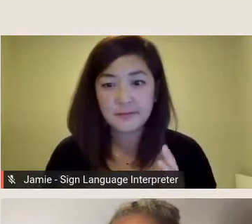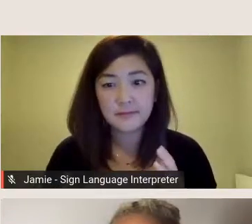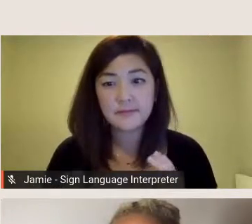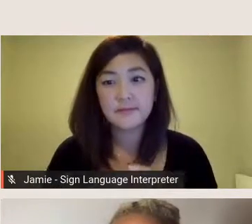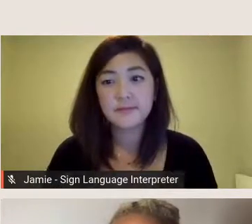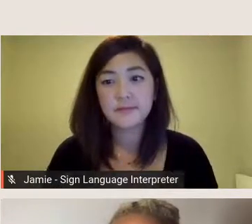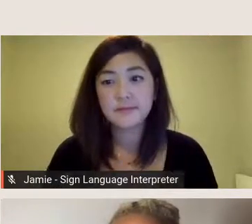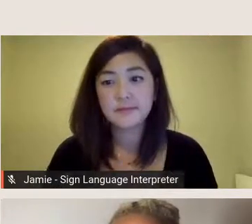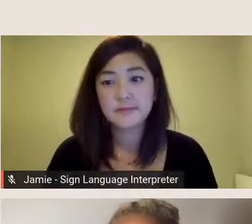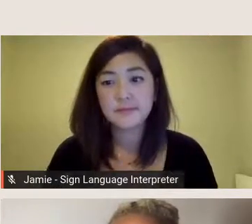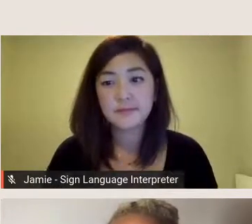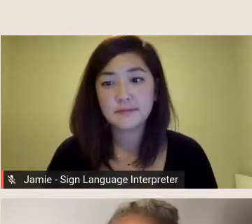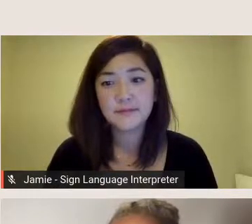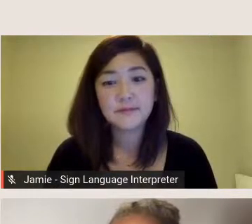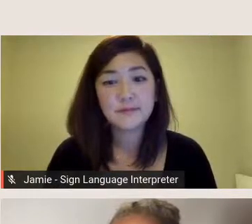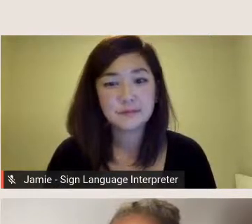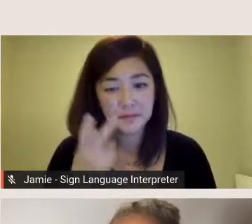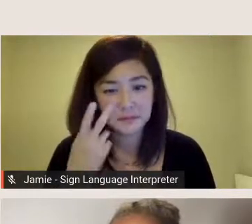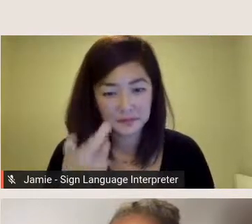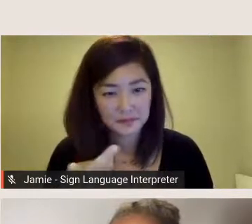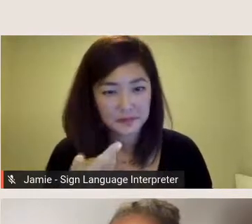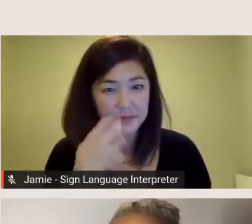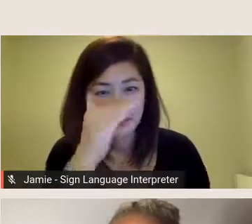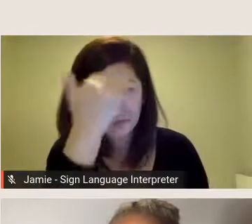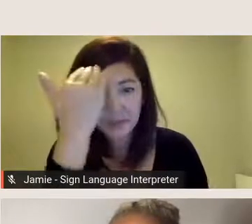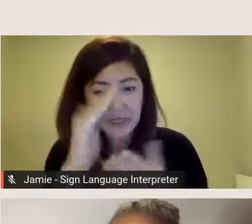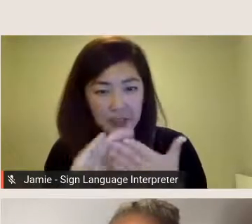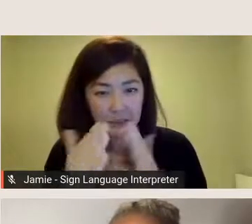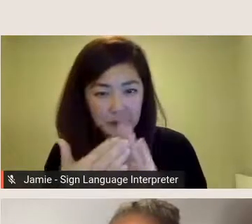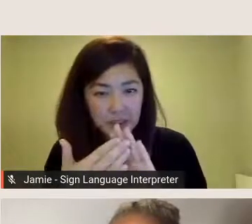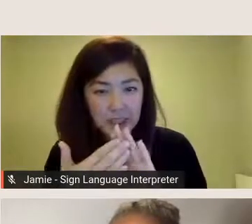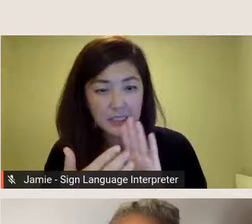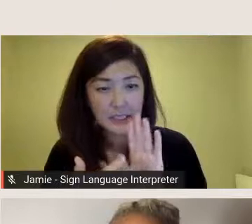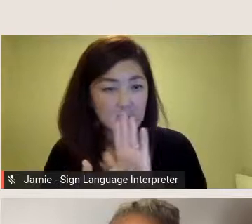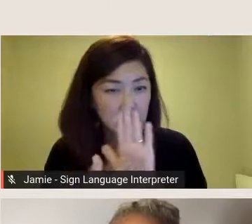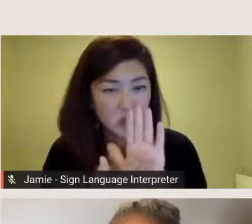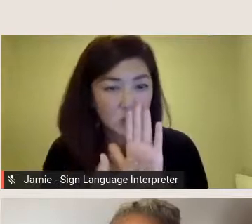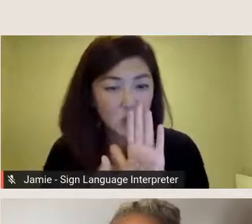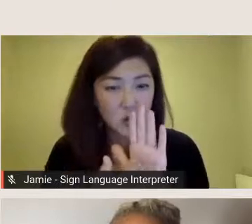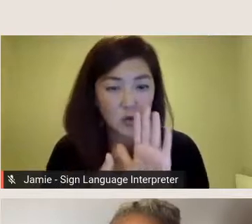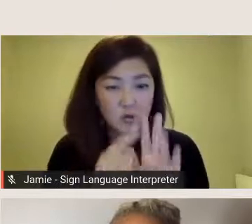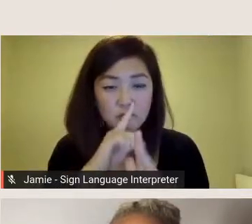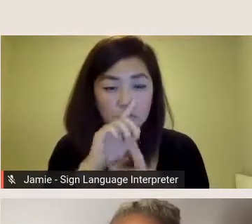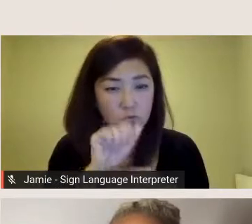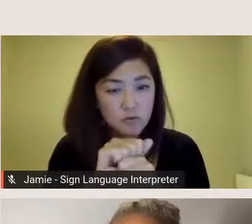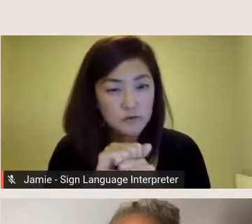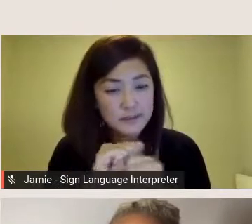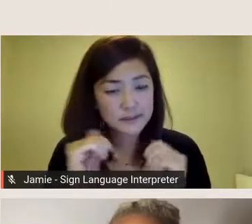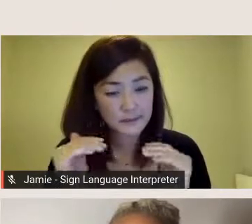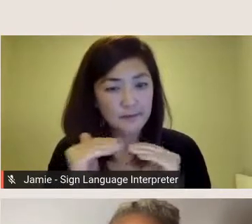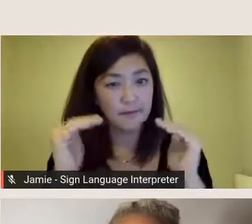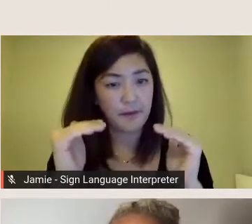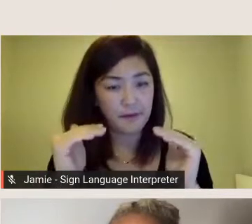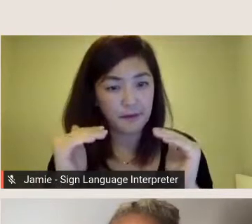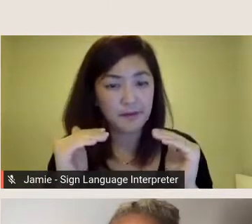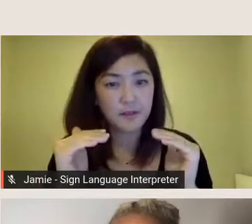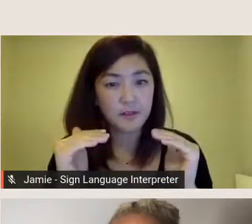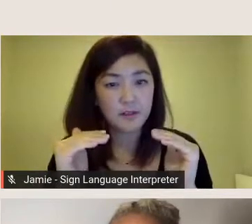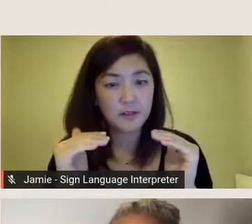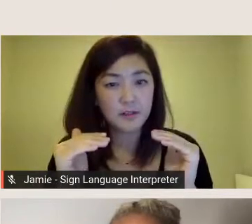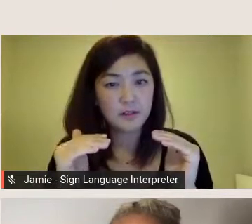having the Black community represented in a fair and equitable way, and to try to make sure that voice was heard, was